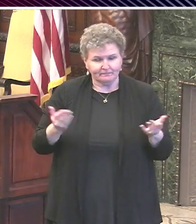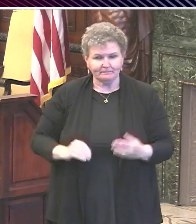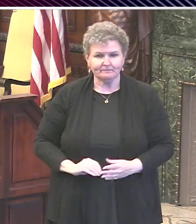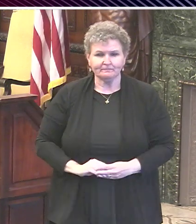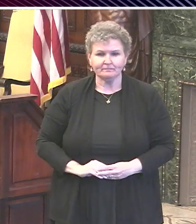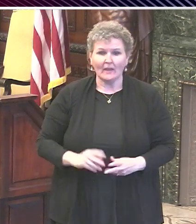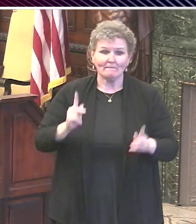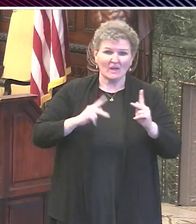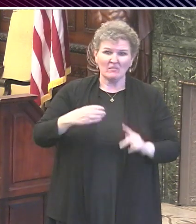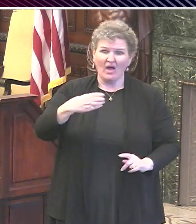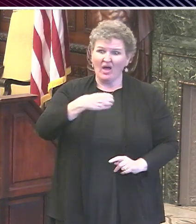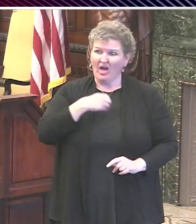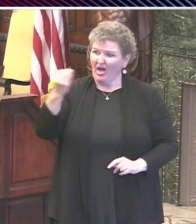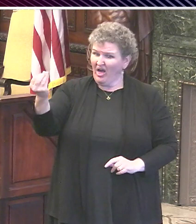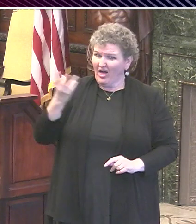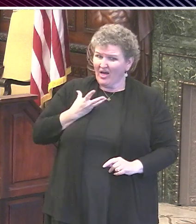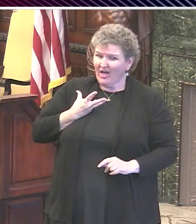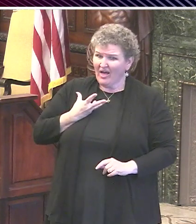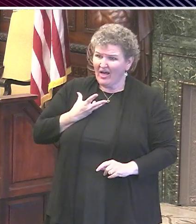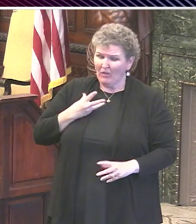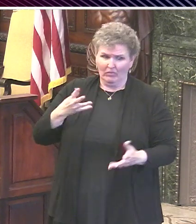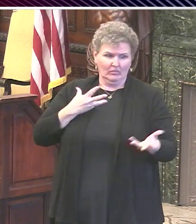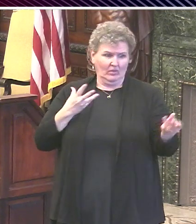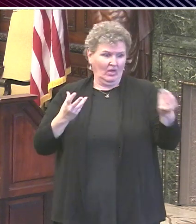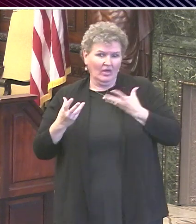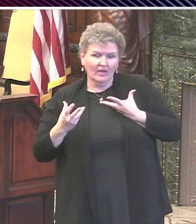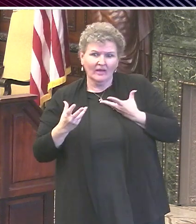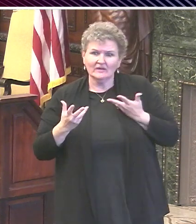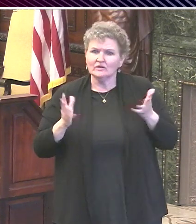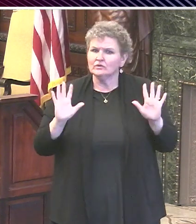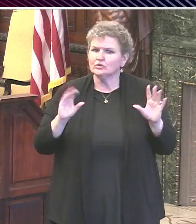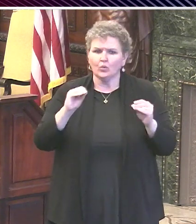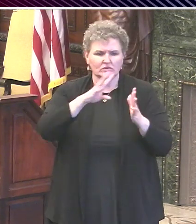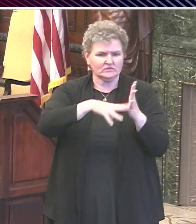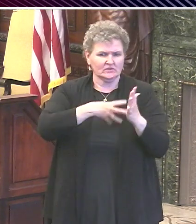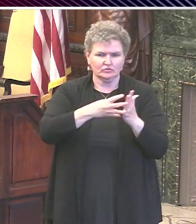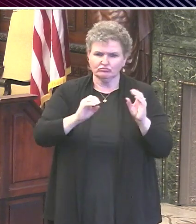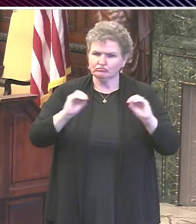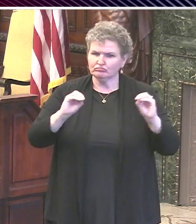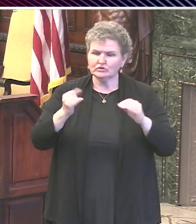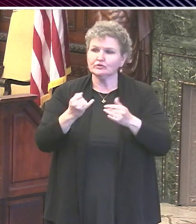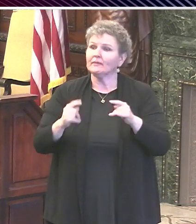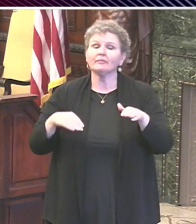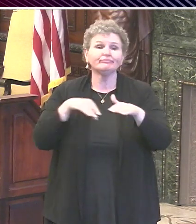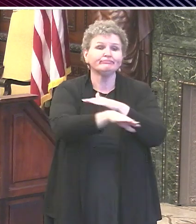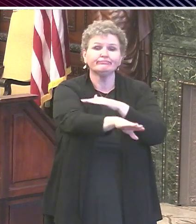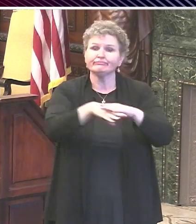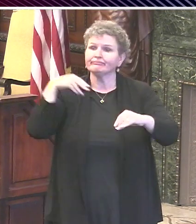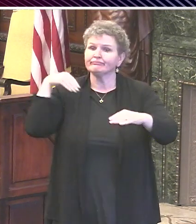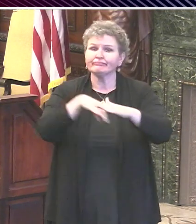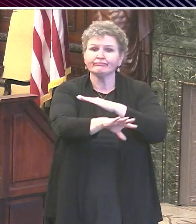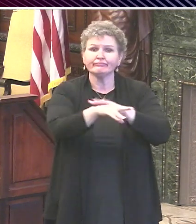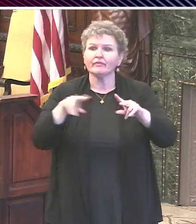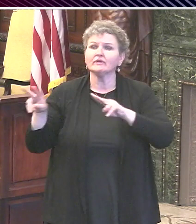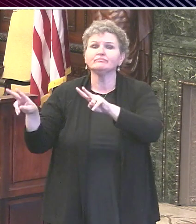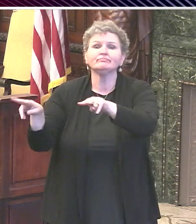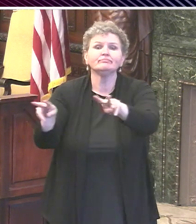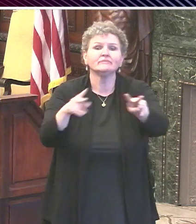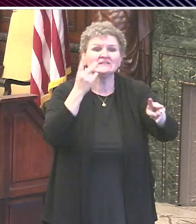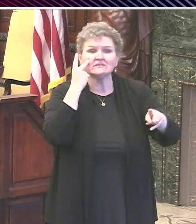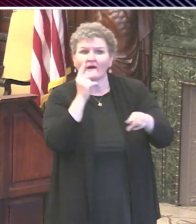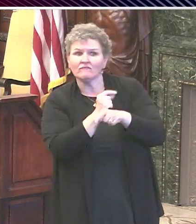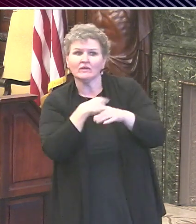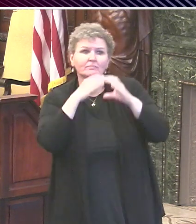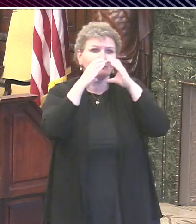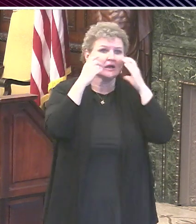complaints. So unannounced and unscheduled. We will just have our inspectors show up at gyms, and they're going to see whether people are wearing masks, and if people